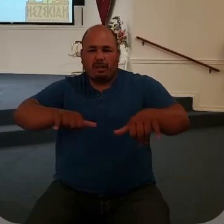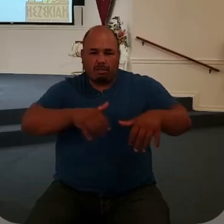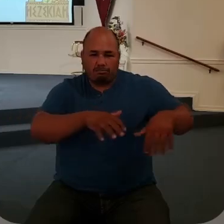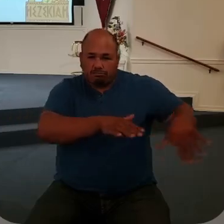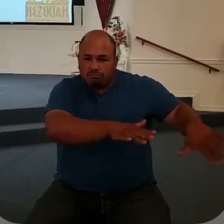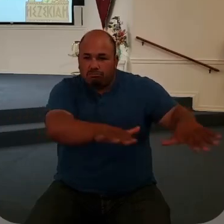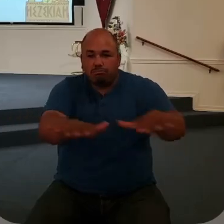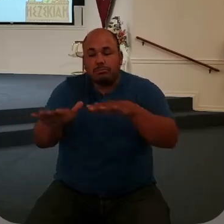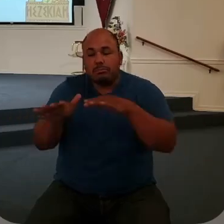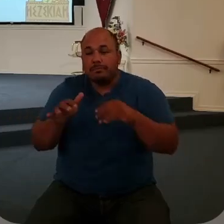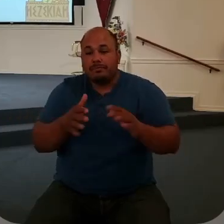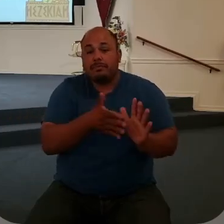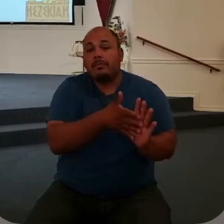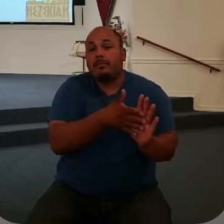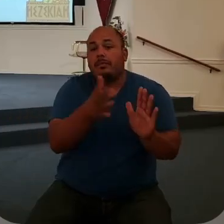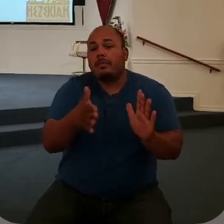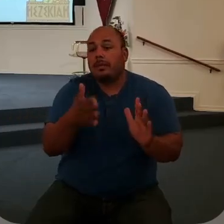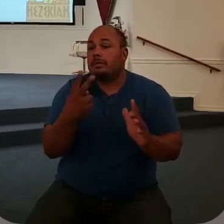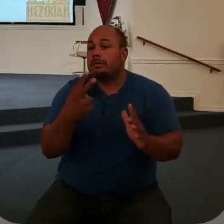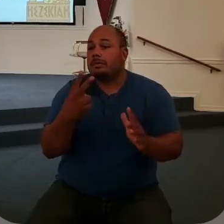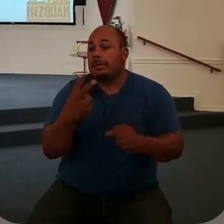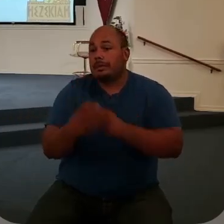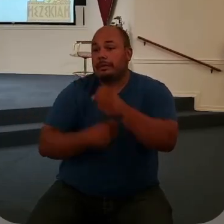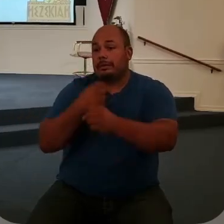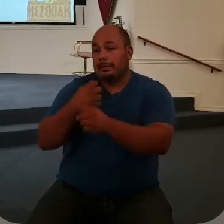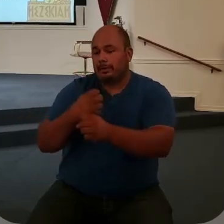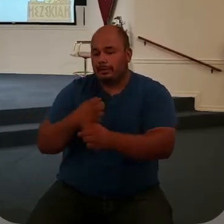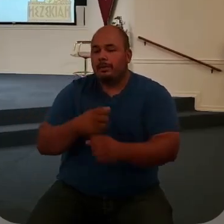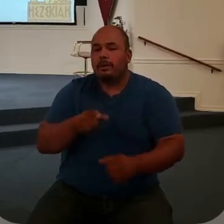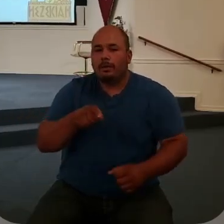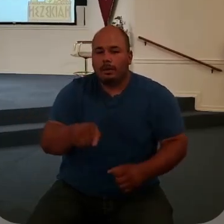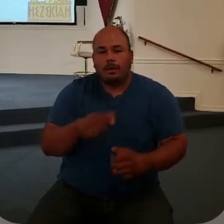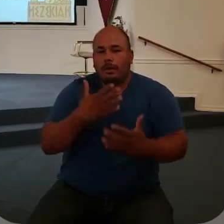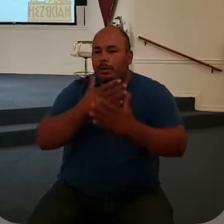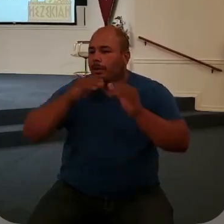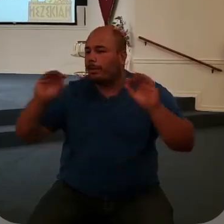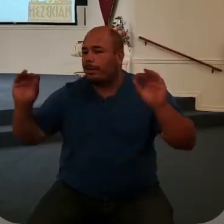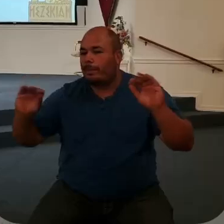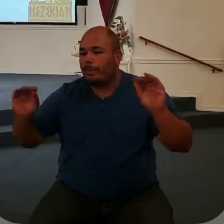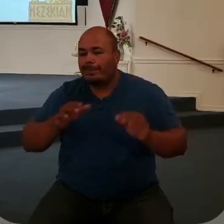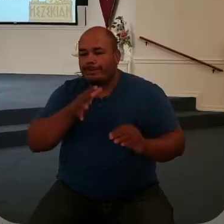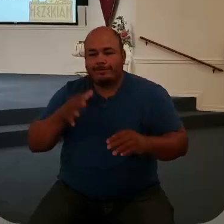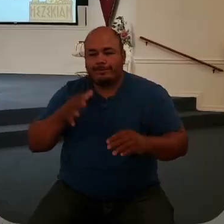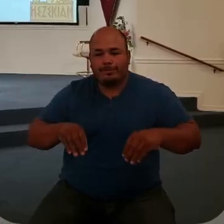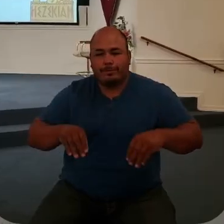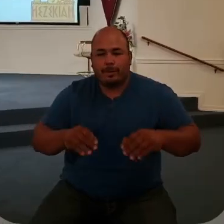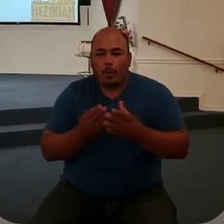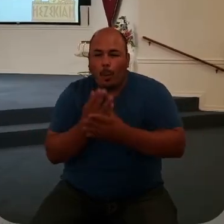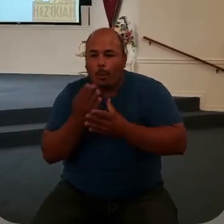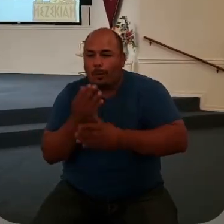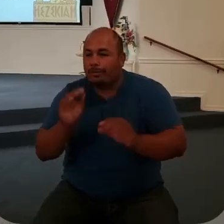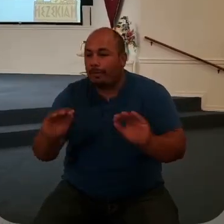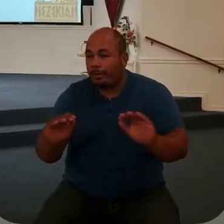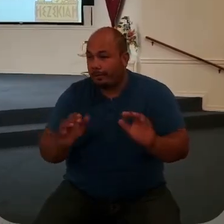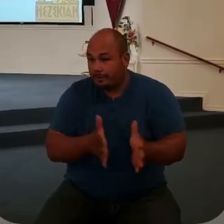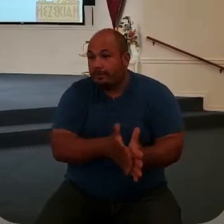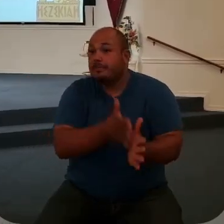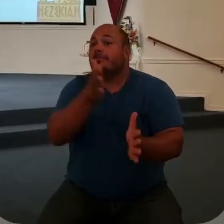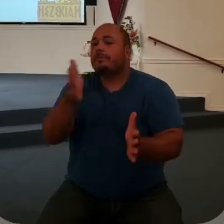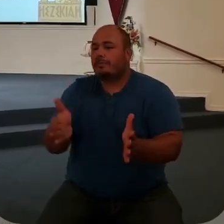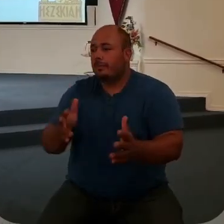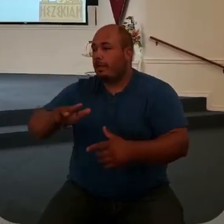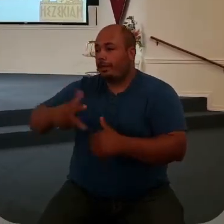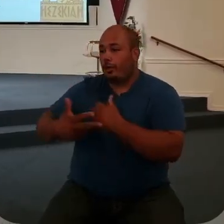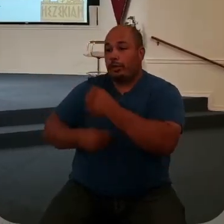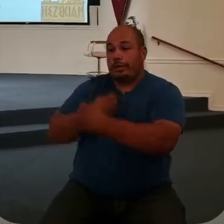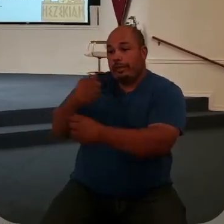there still won't be any agriculture. But the year after that, all the farms will be back in action, and Judah and Jerusalem will